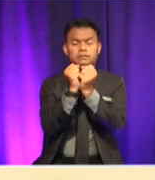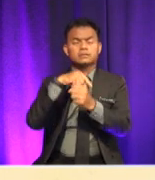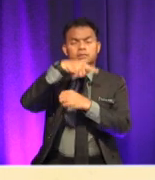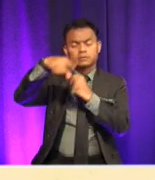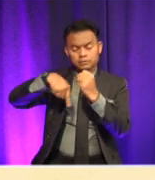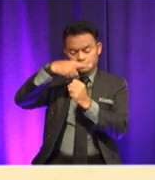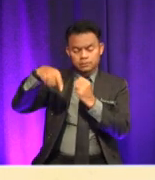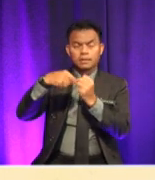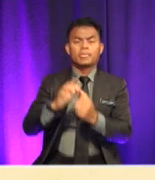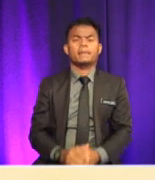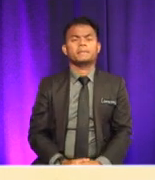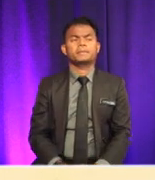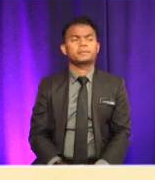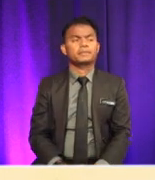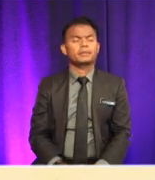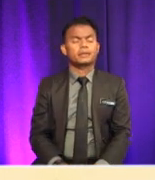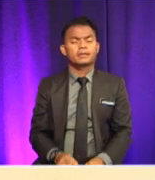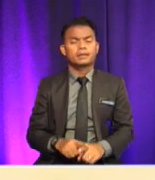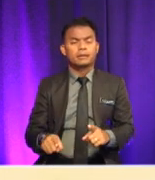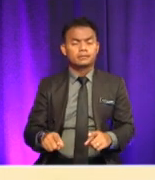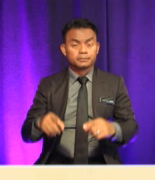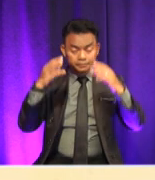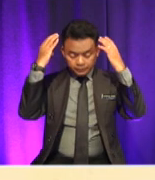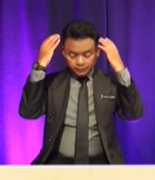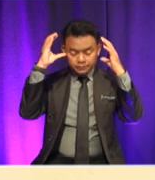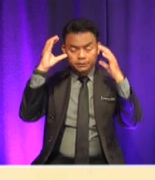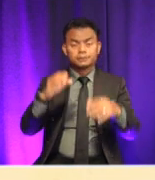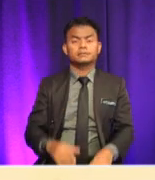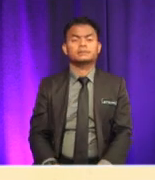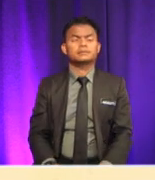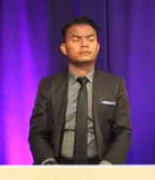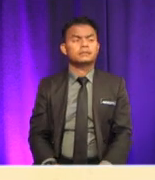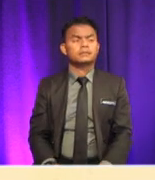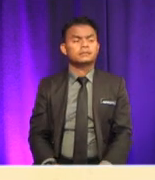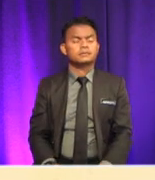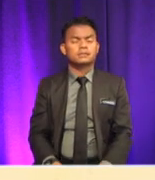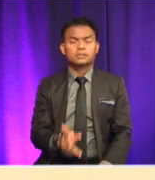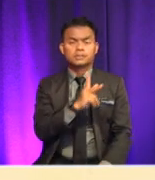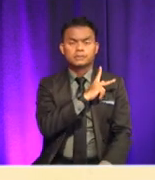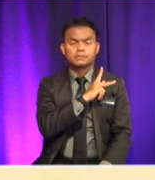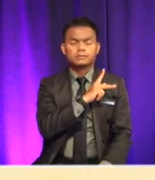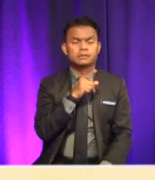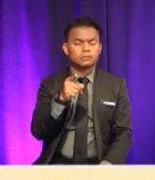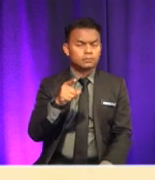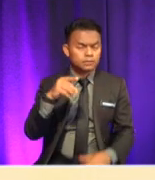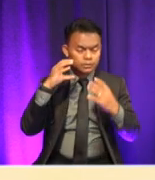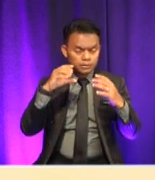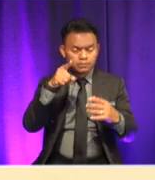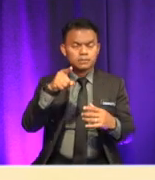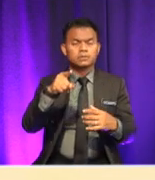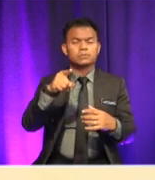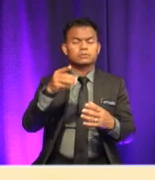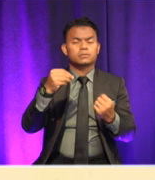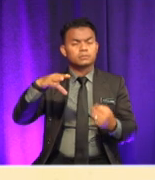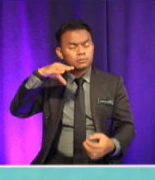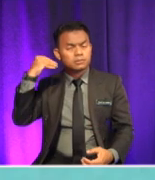the chief rooster bombarded her with questions. So, you admit you were flying? The chief rooster asked her, for what seems